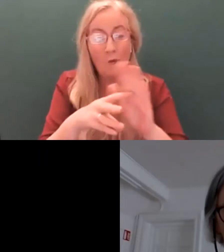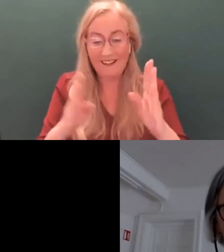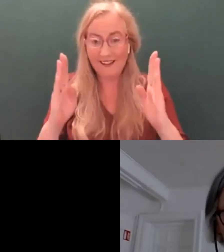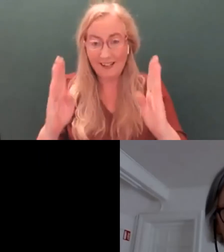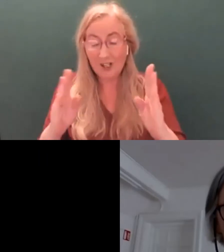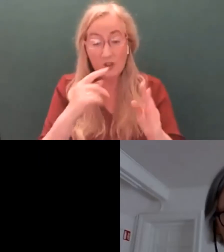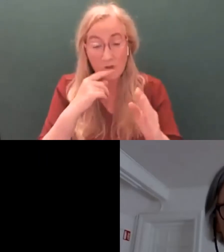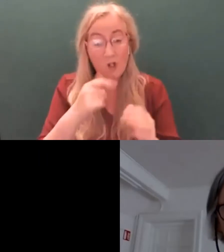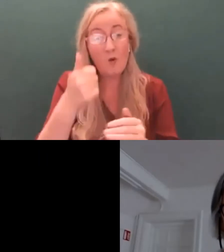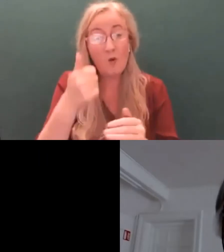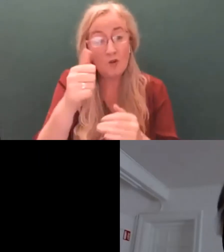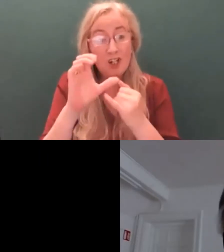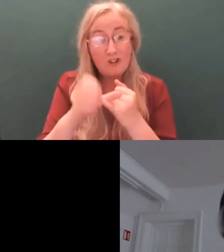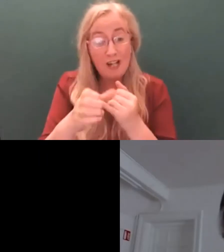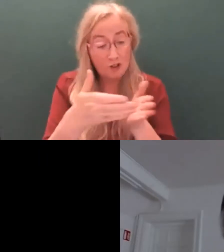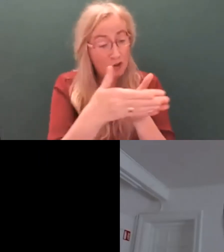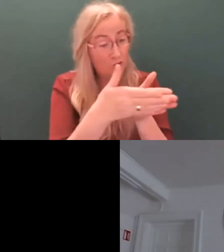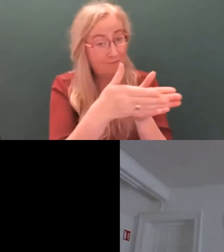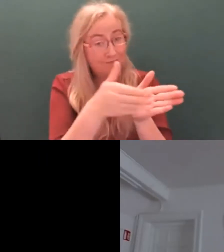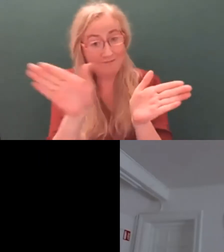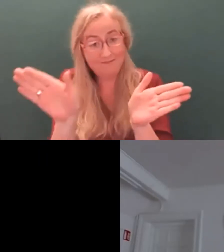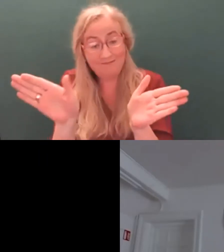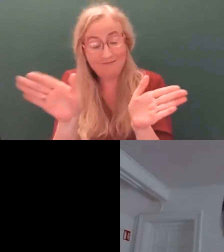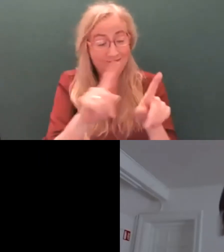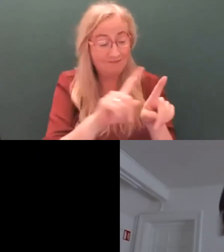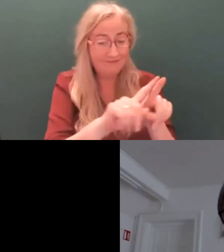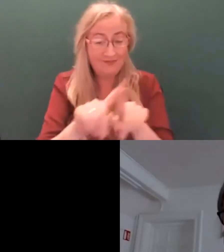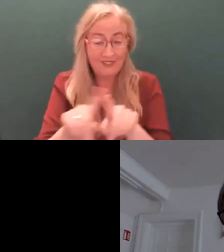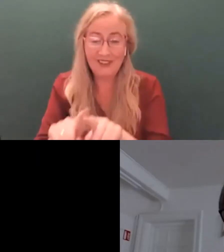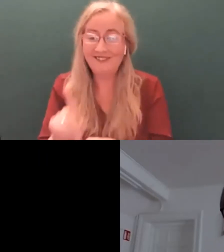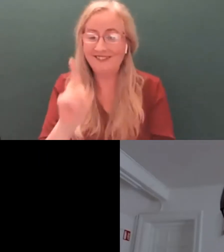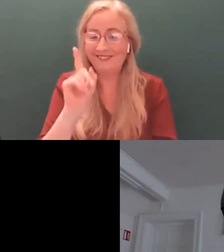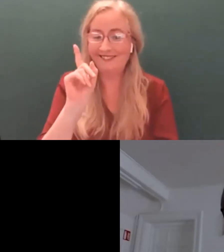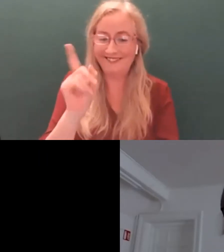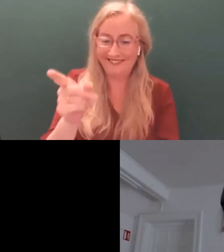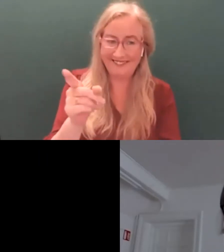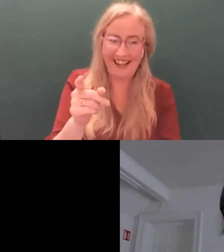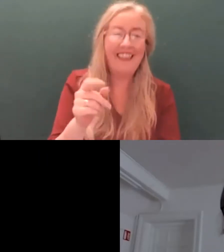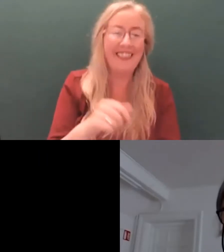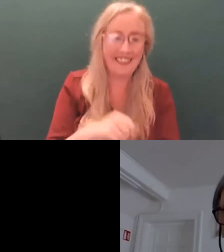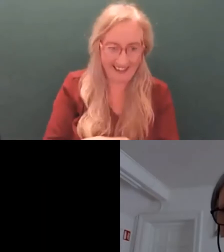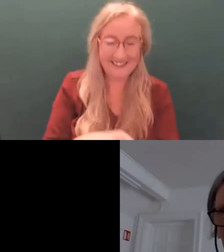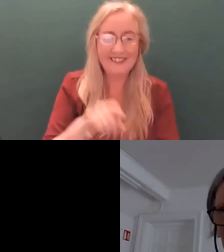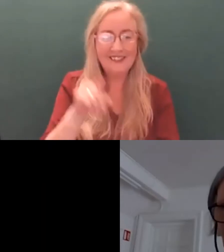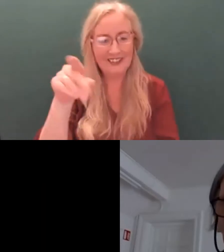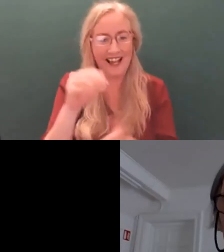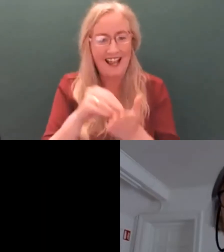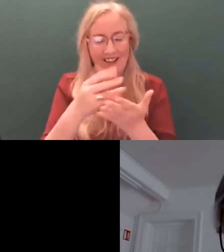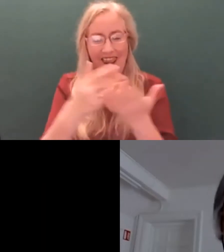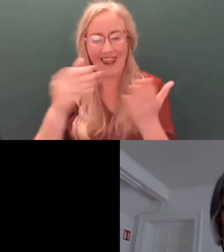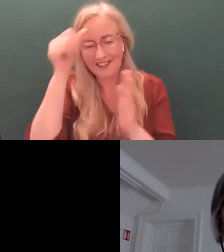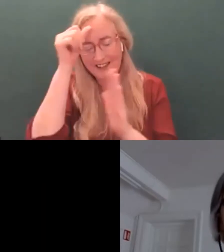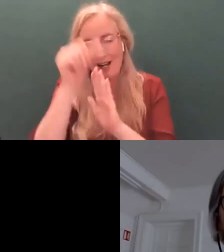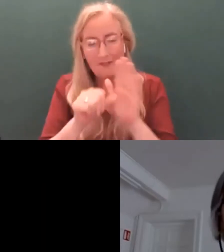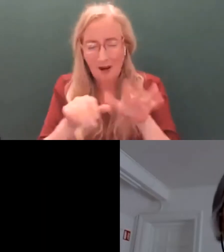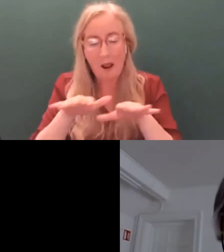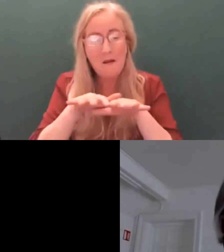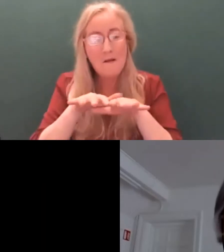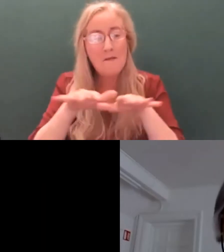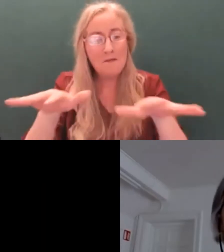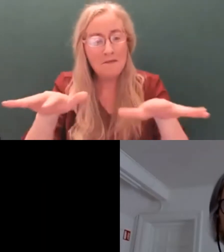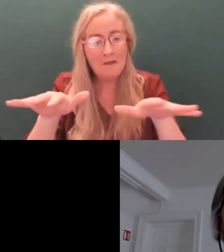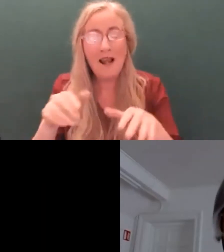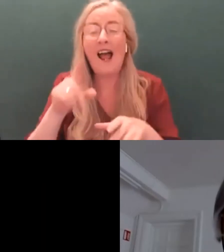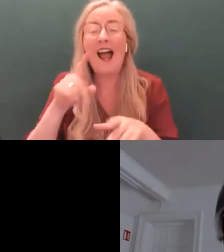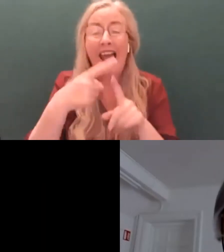out. Good. Well, there you have it from someone who has lots of experience. Branch out. And keep it